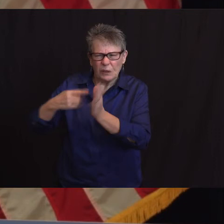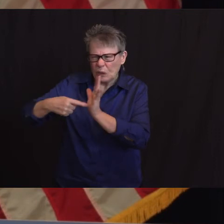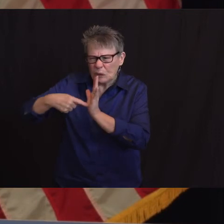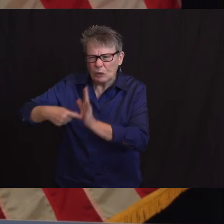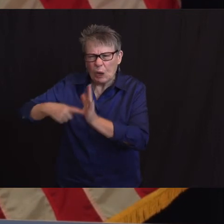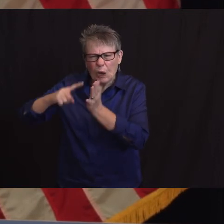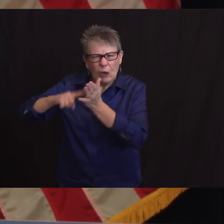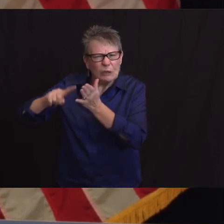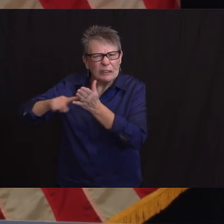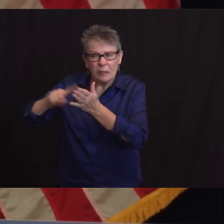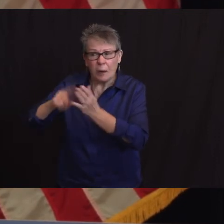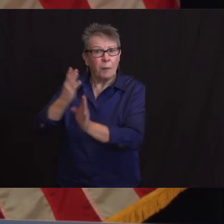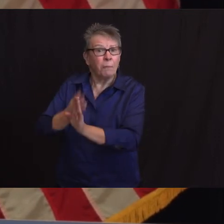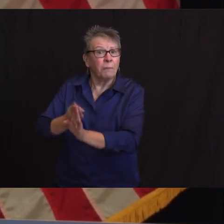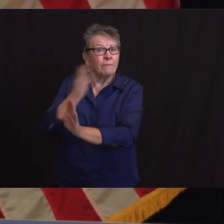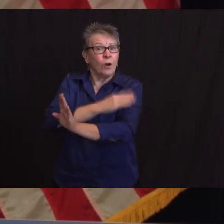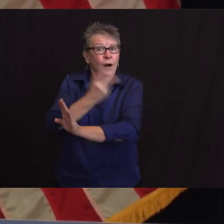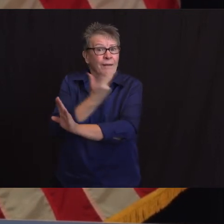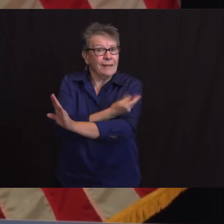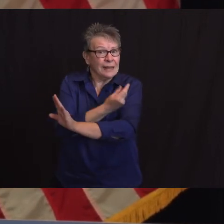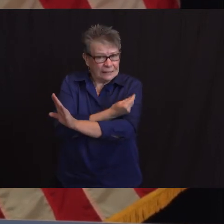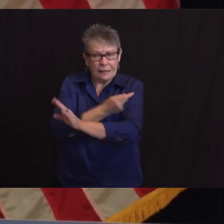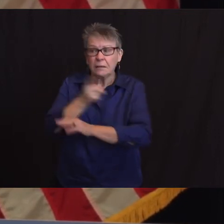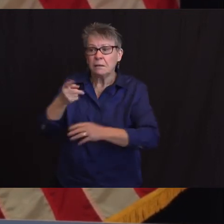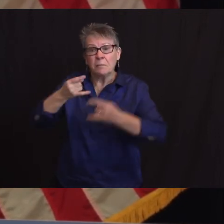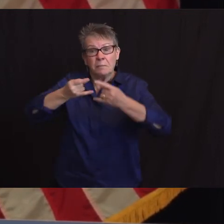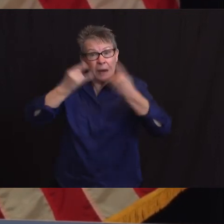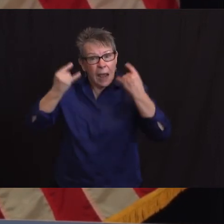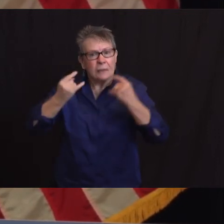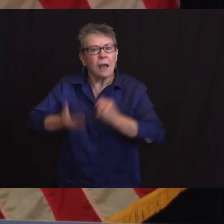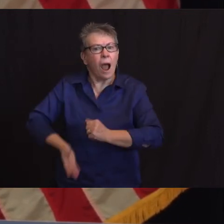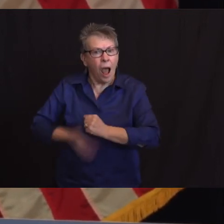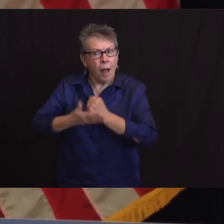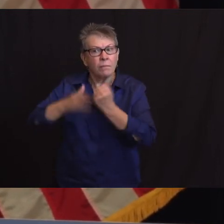vaccines, have contributed to decreases in hospitalizations, have